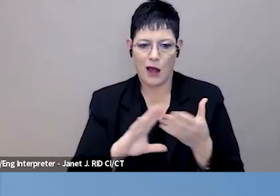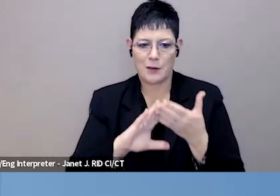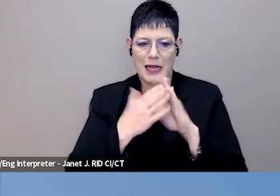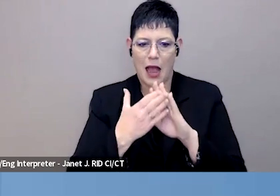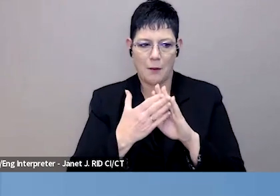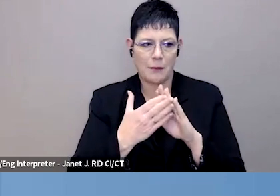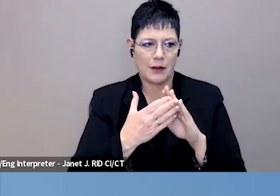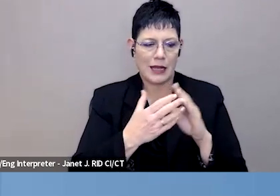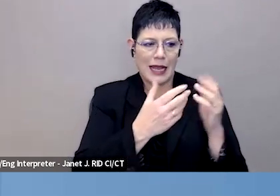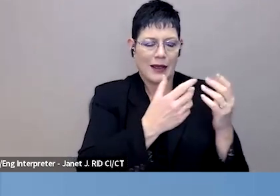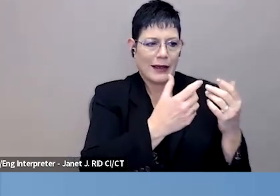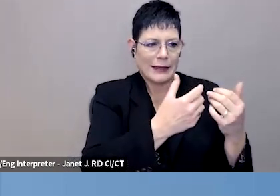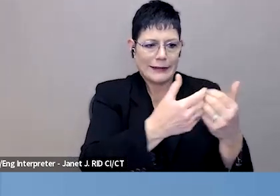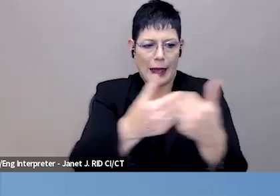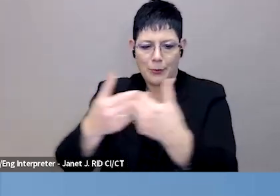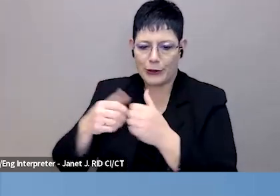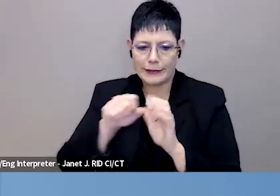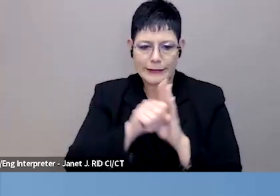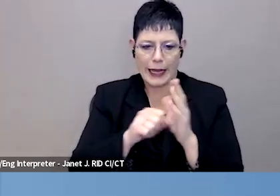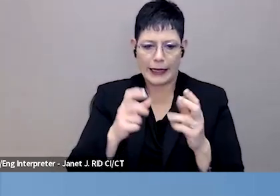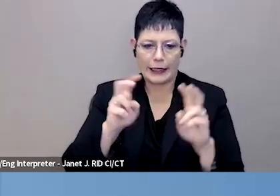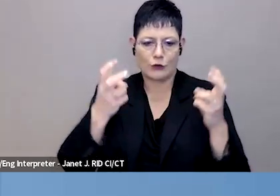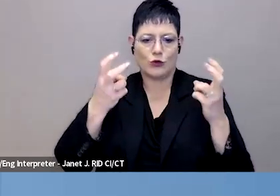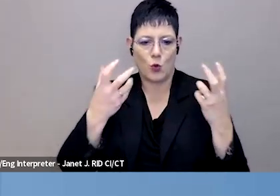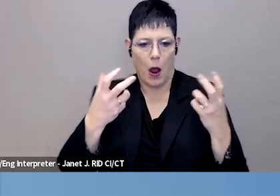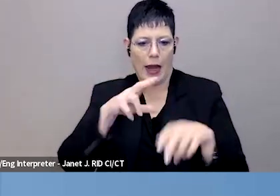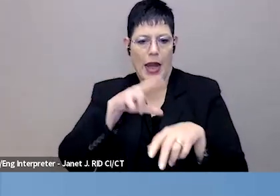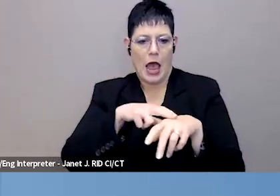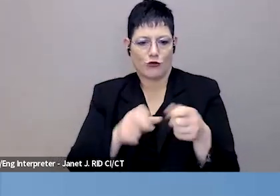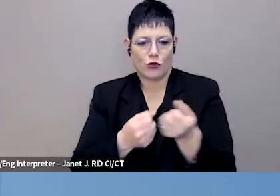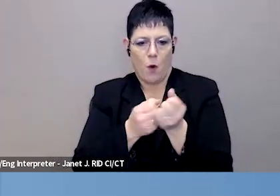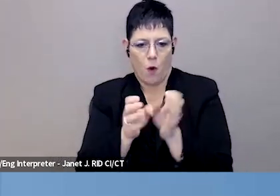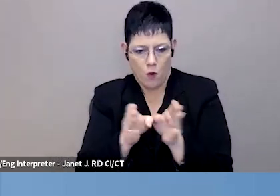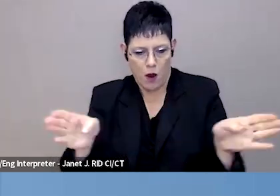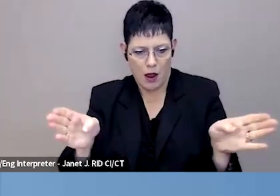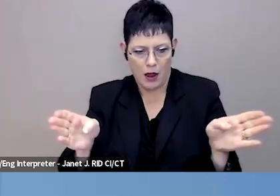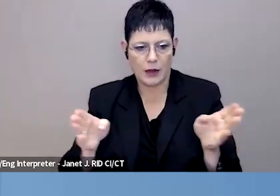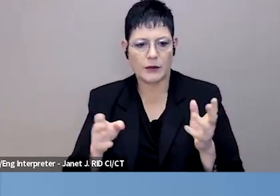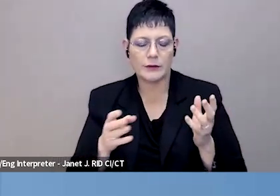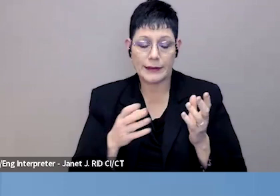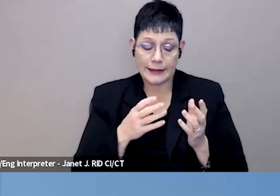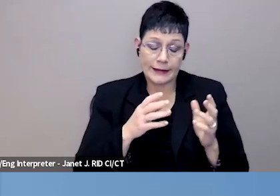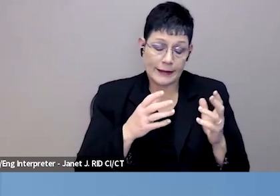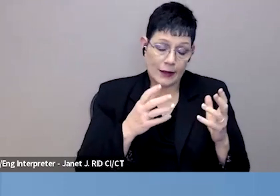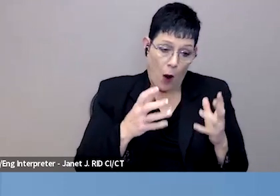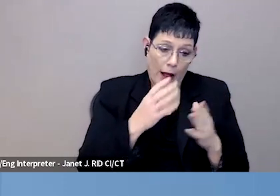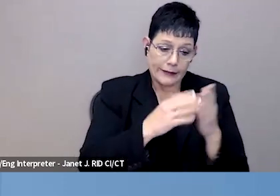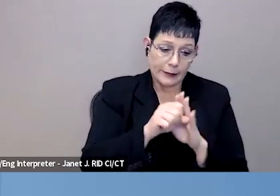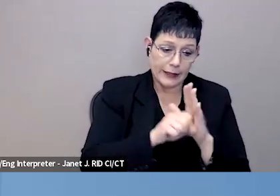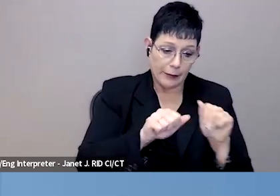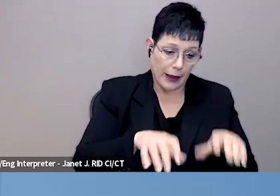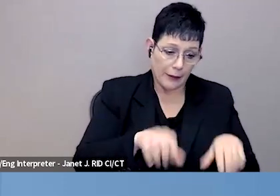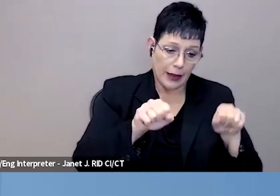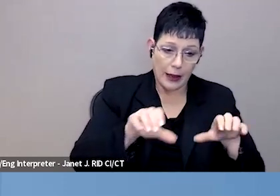state by state. But again, another opportunity for some states to be able to act in the meantime. And